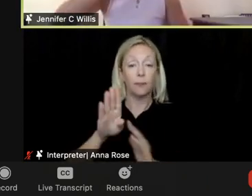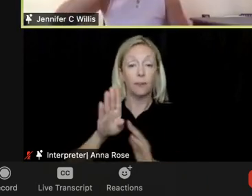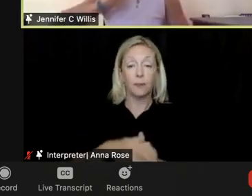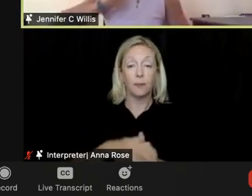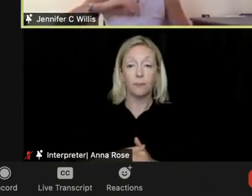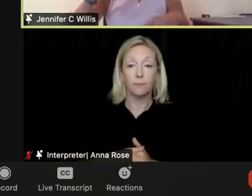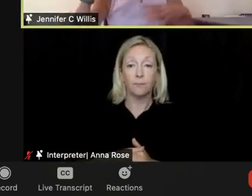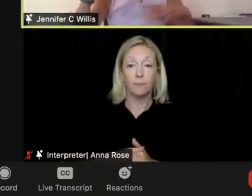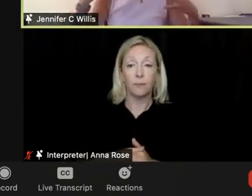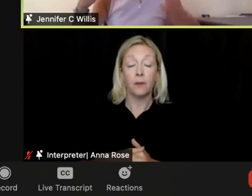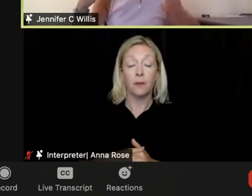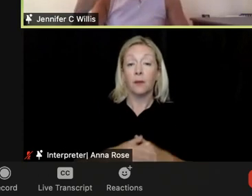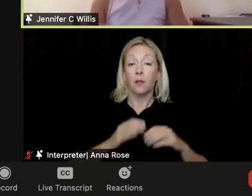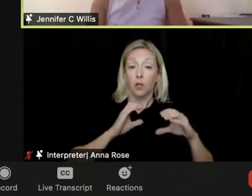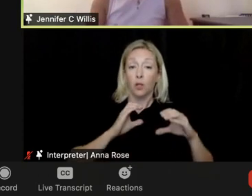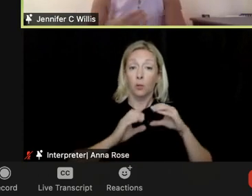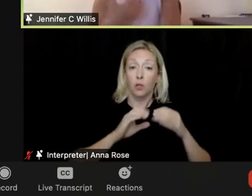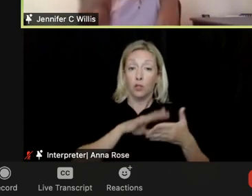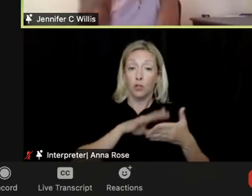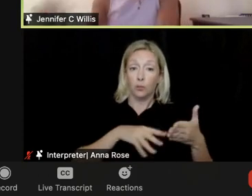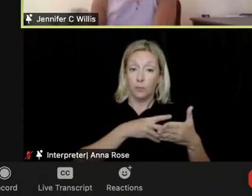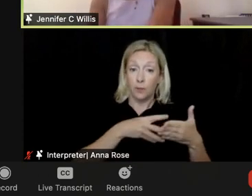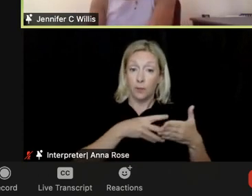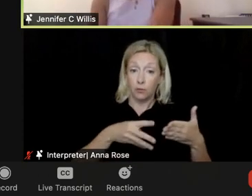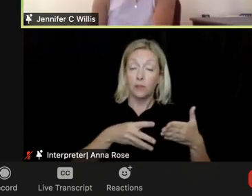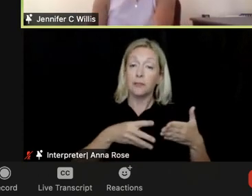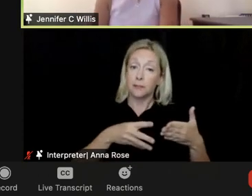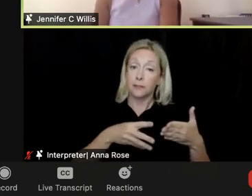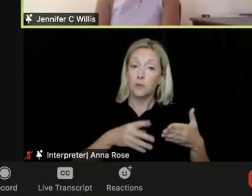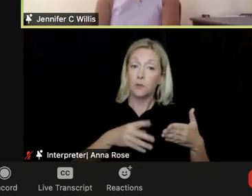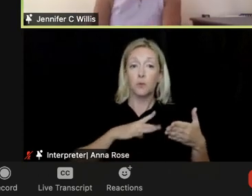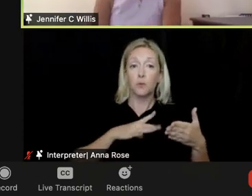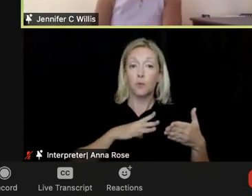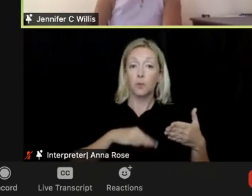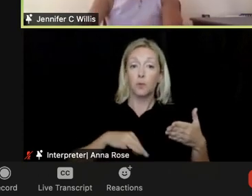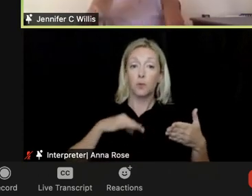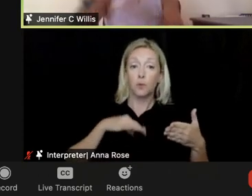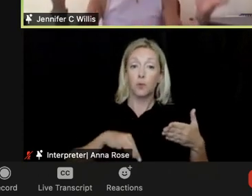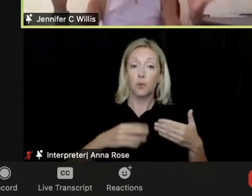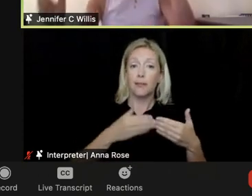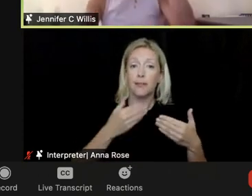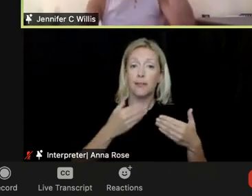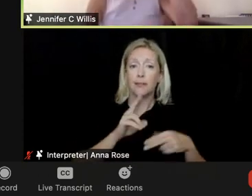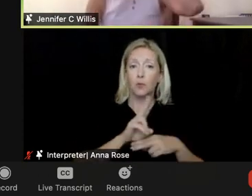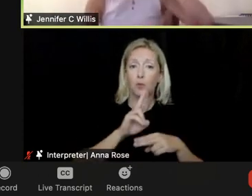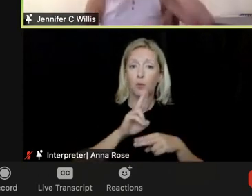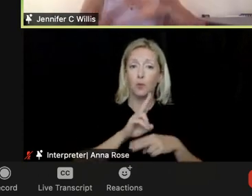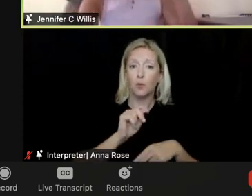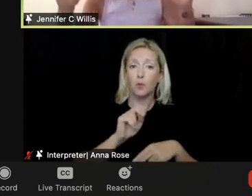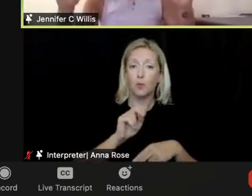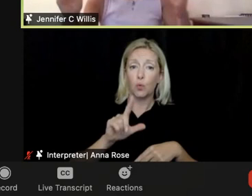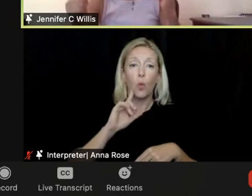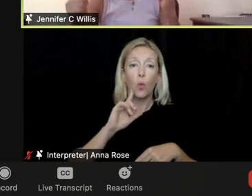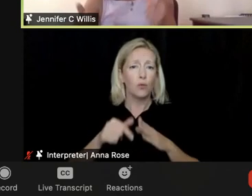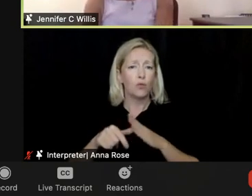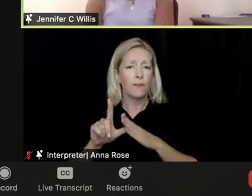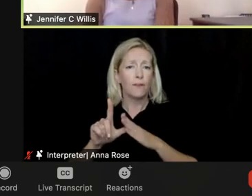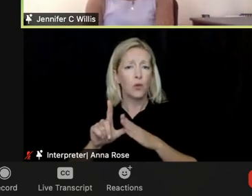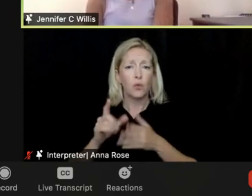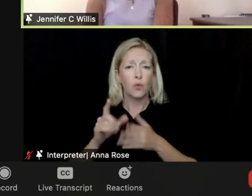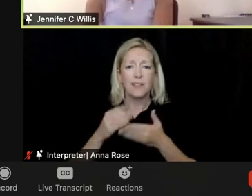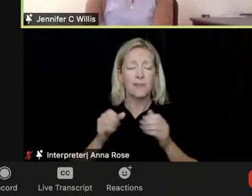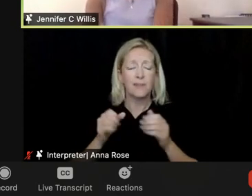the communication matrix, implementing the tool, it is a pretty useful and easy tool. So we're gonna go through that today for anybody who's going, that's not